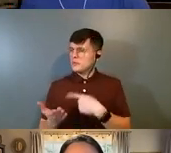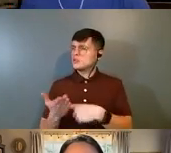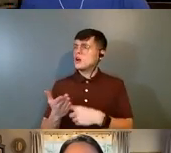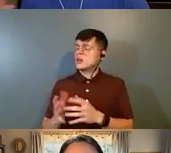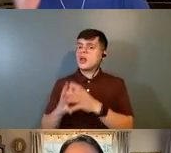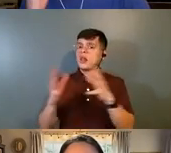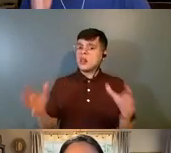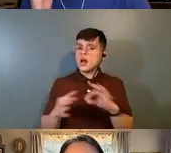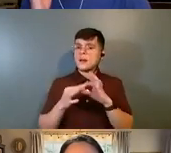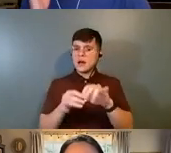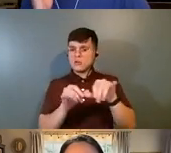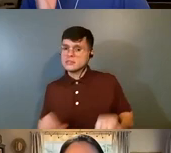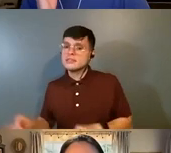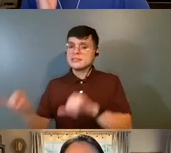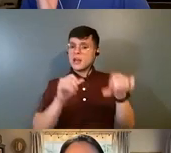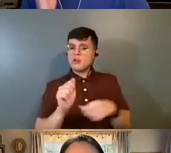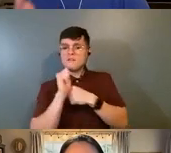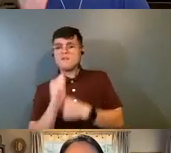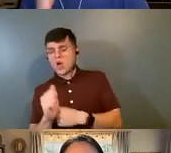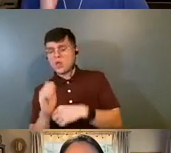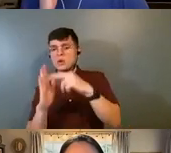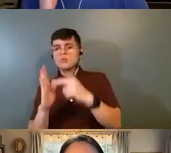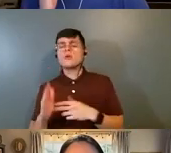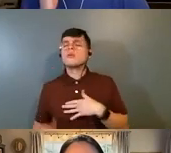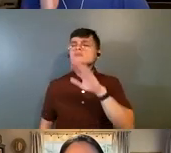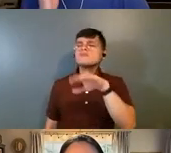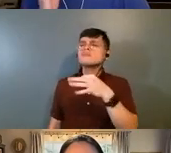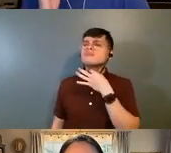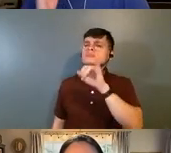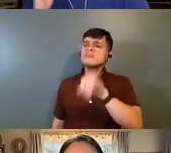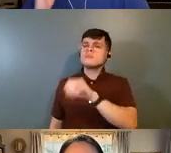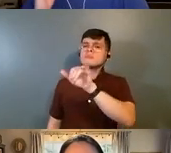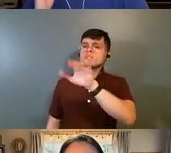actual standards and adhering to them. I'm curious from you, Joyce, as to